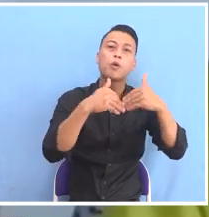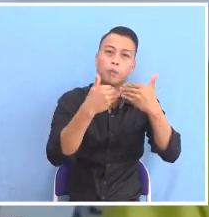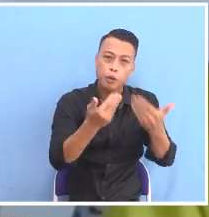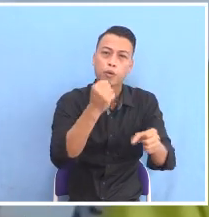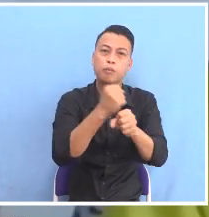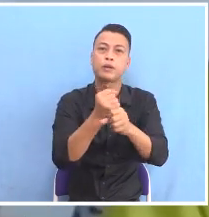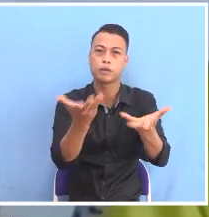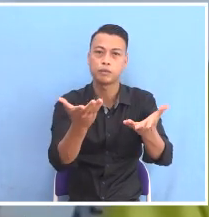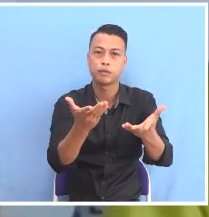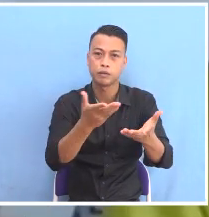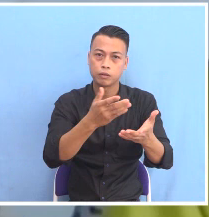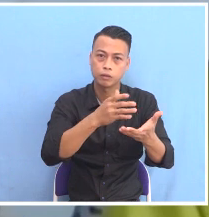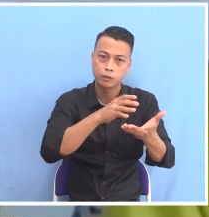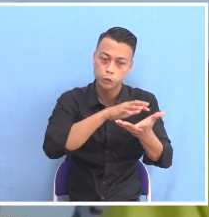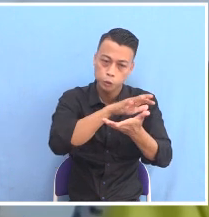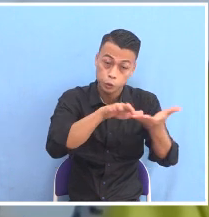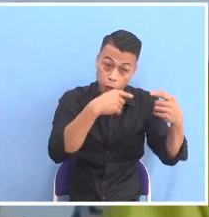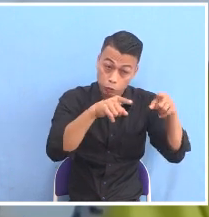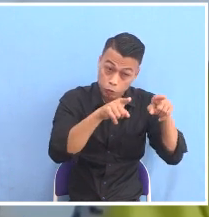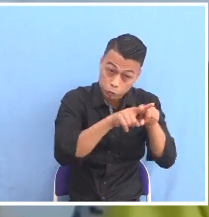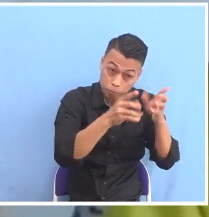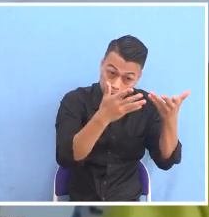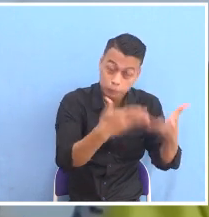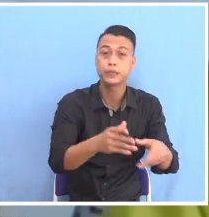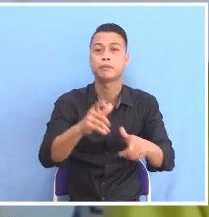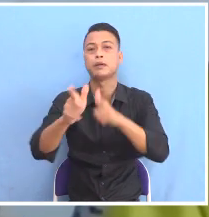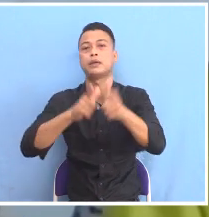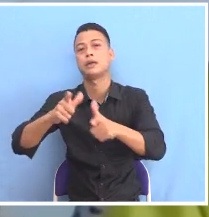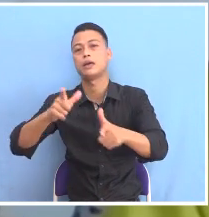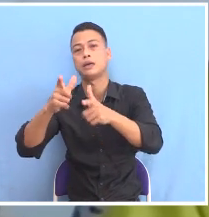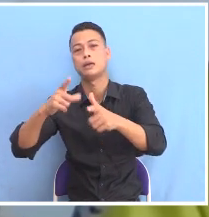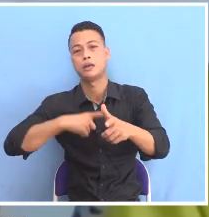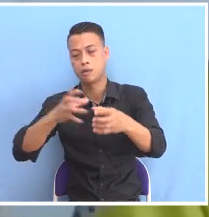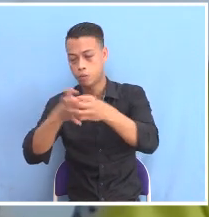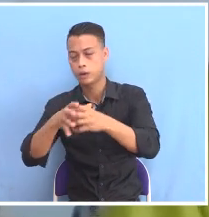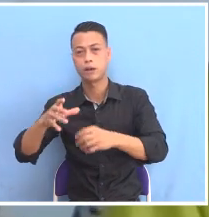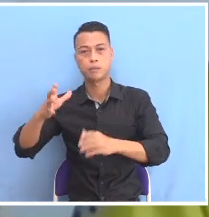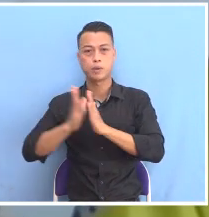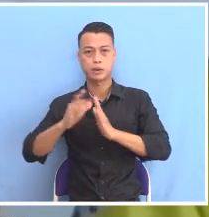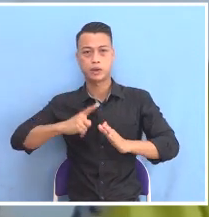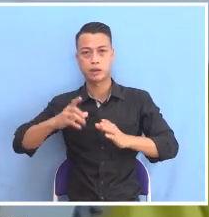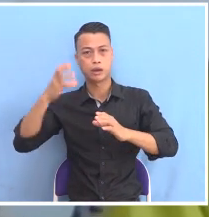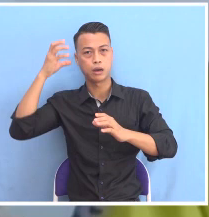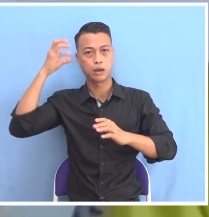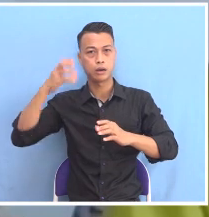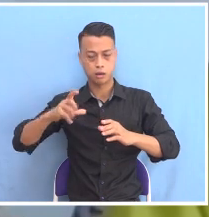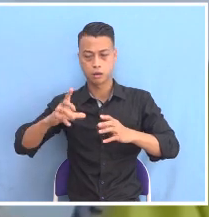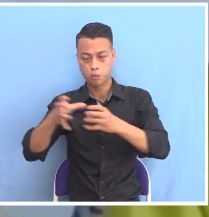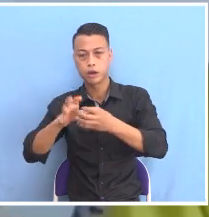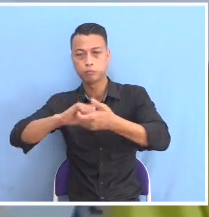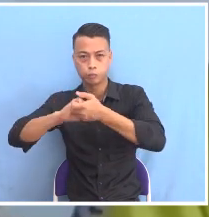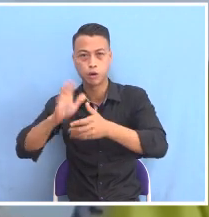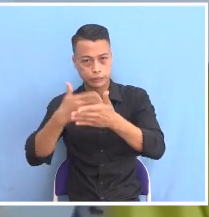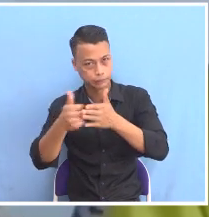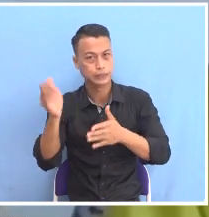station di long ane account the policy di long jong ye kaisa ga lo account the po bin le chan tha ke lo ya me kaisa ma hok u so la ba be jama to to